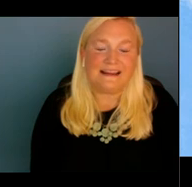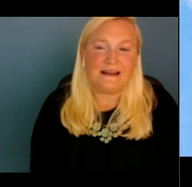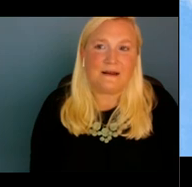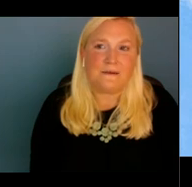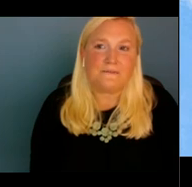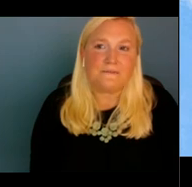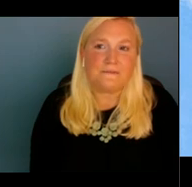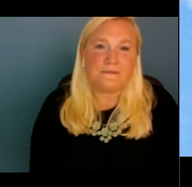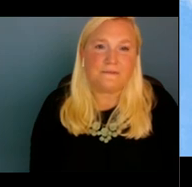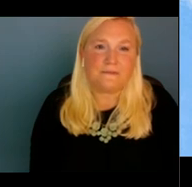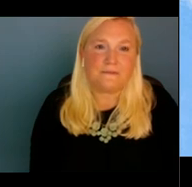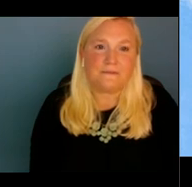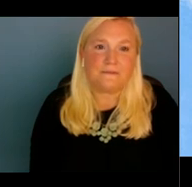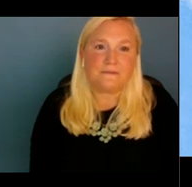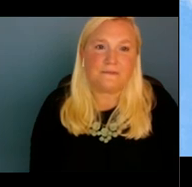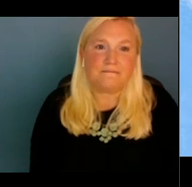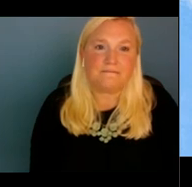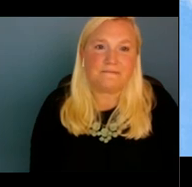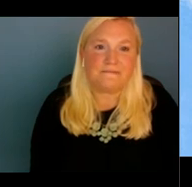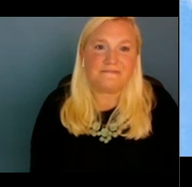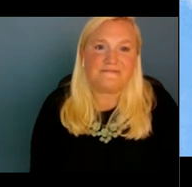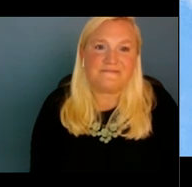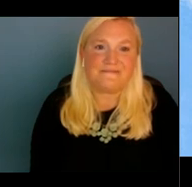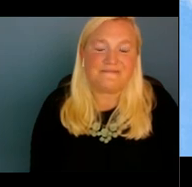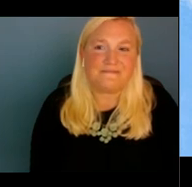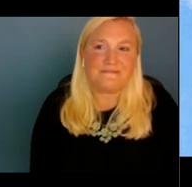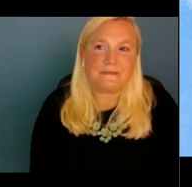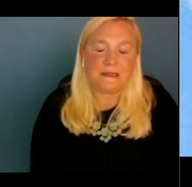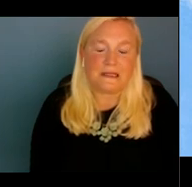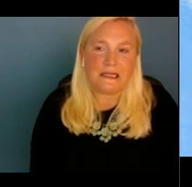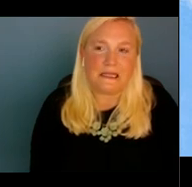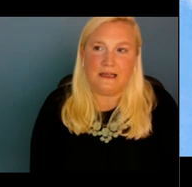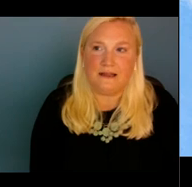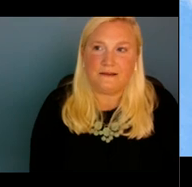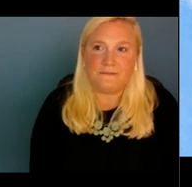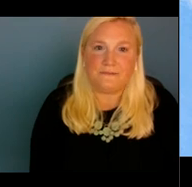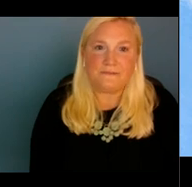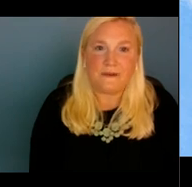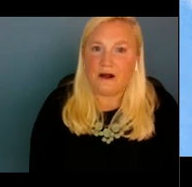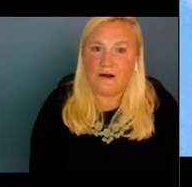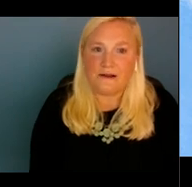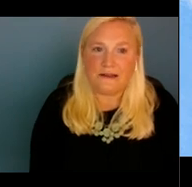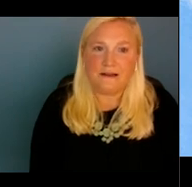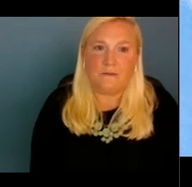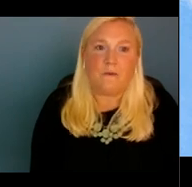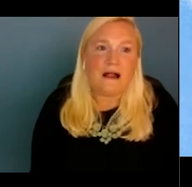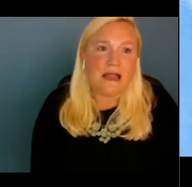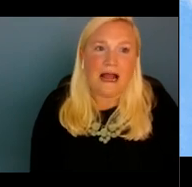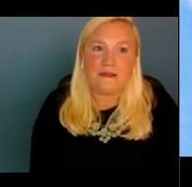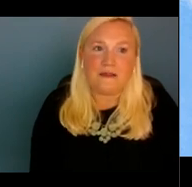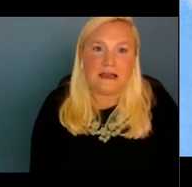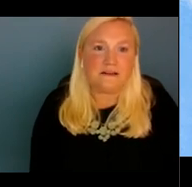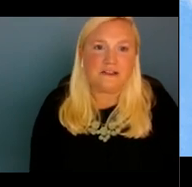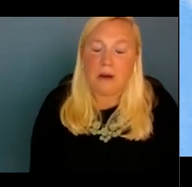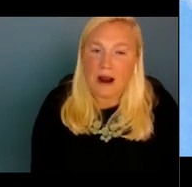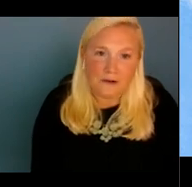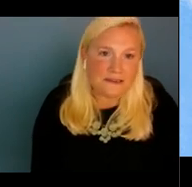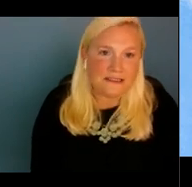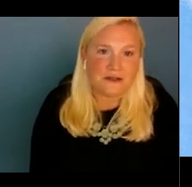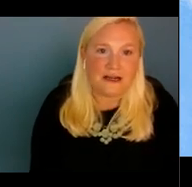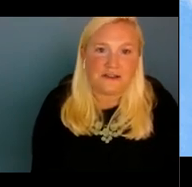that we didn't ask that you think would be really important to highlight. Please let us know. Well, I